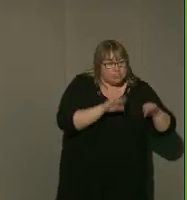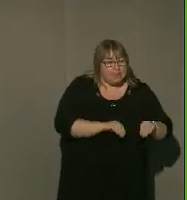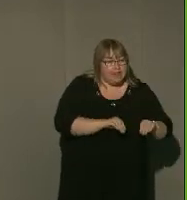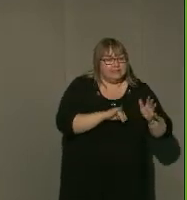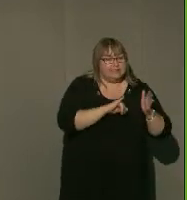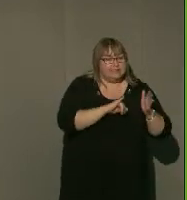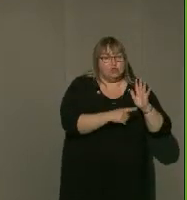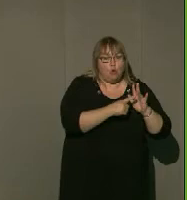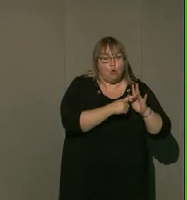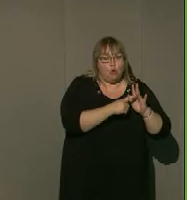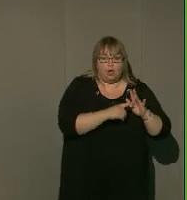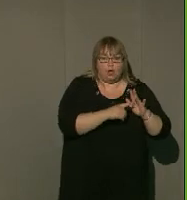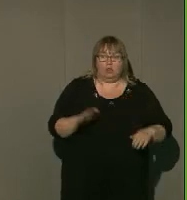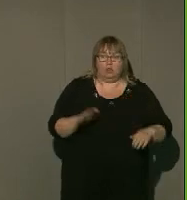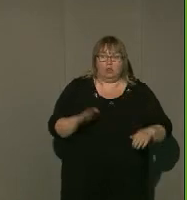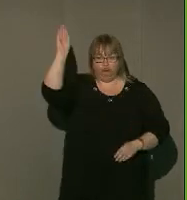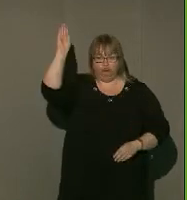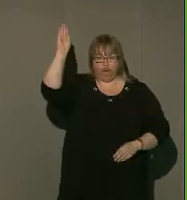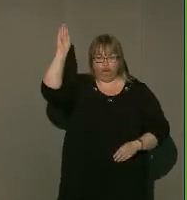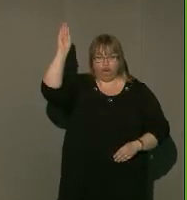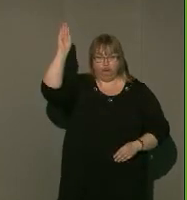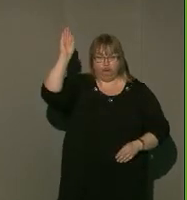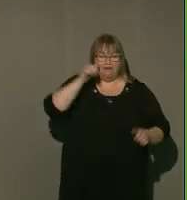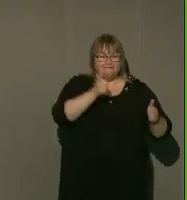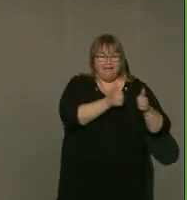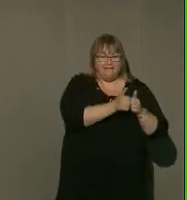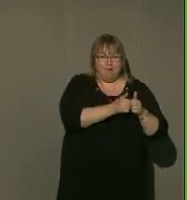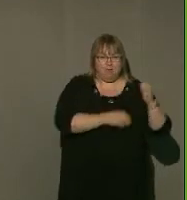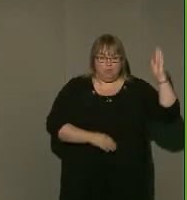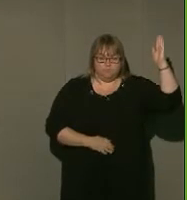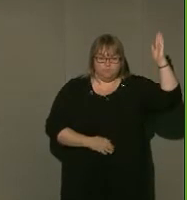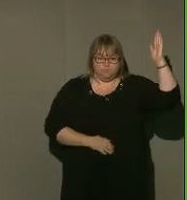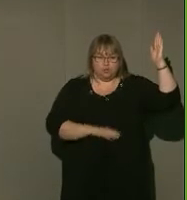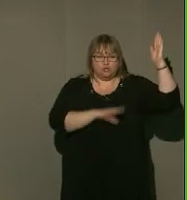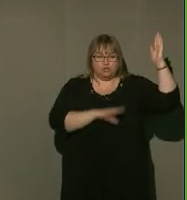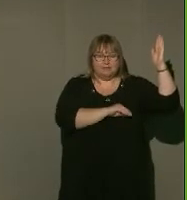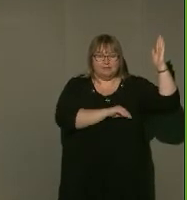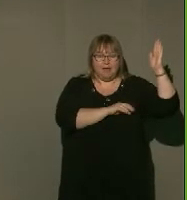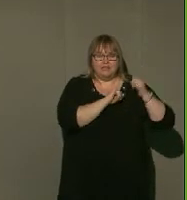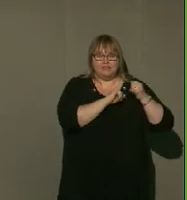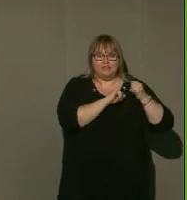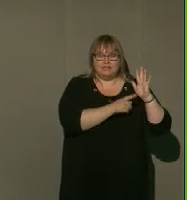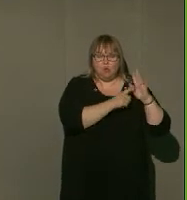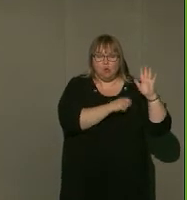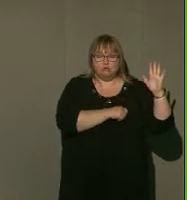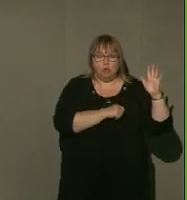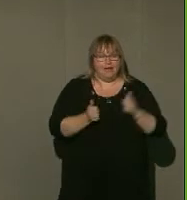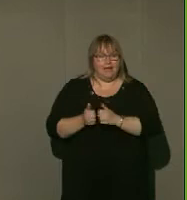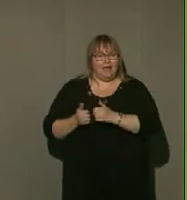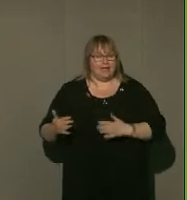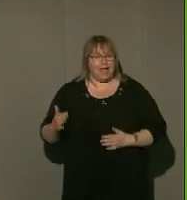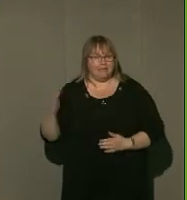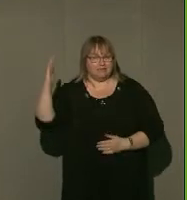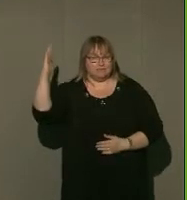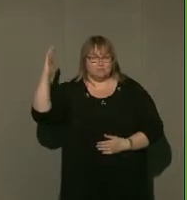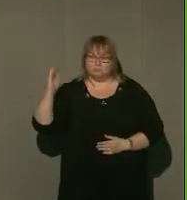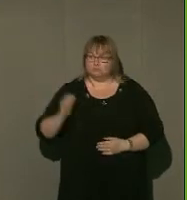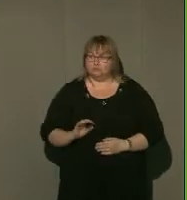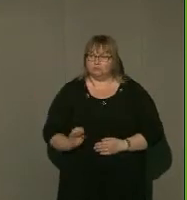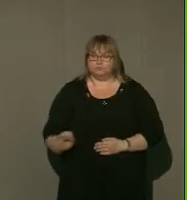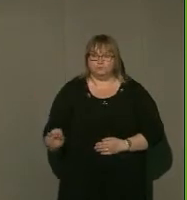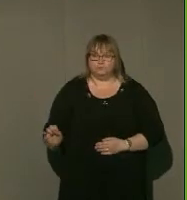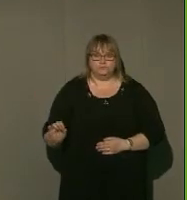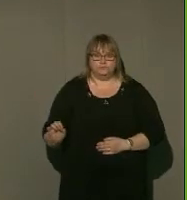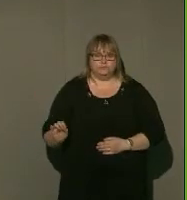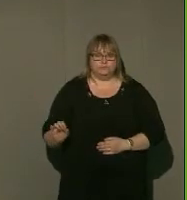we can pass this thing? Okay, so can I see those in favour of suspending standing orders and those against?